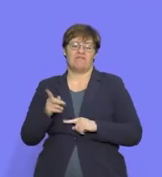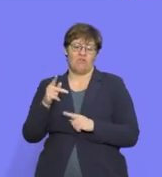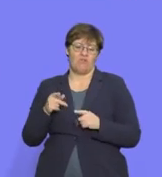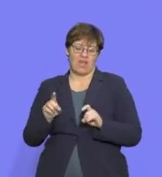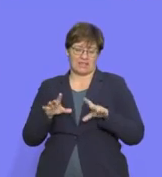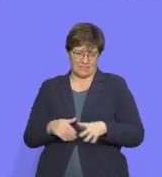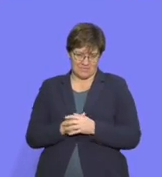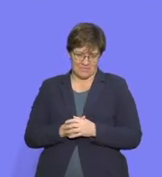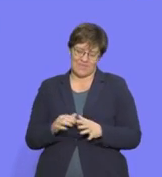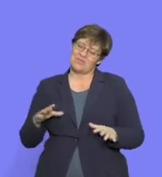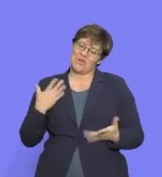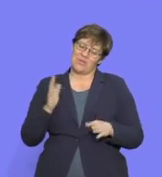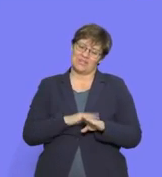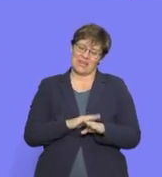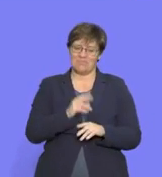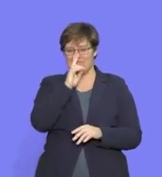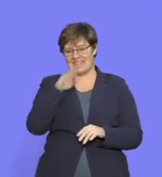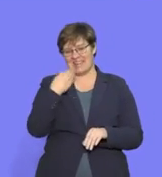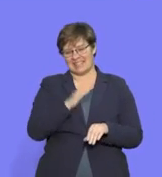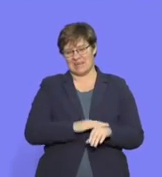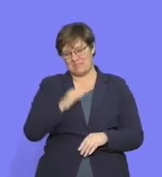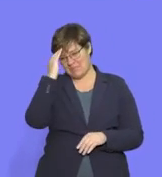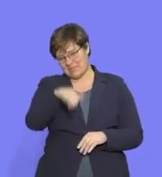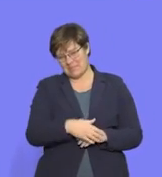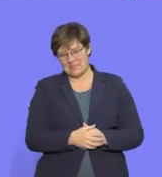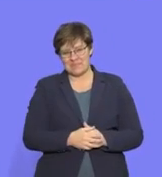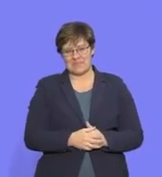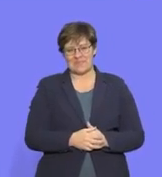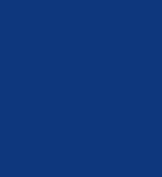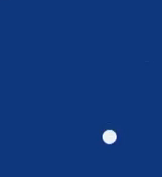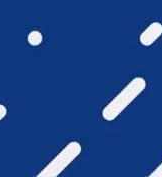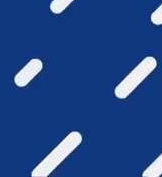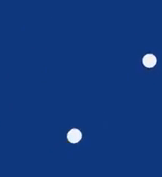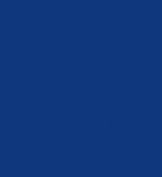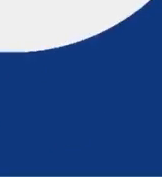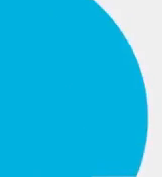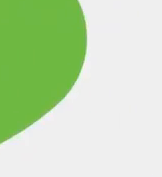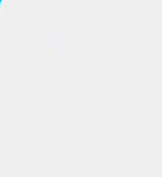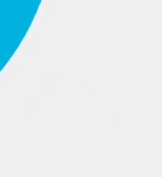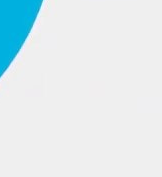is all we have time for. See you next time. Cheerio, bye.